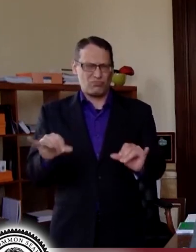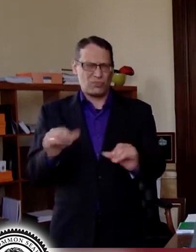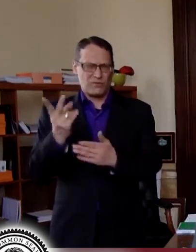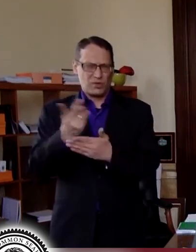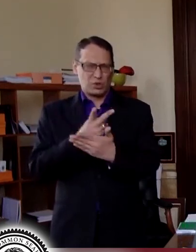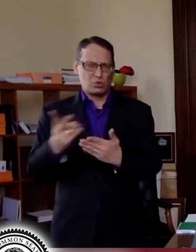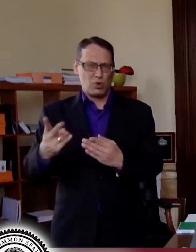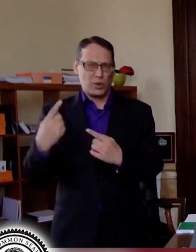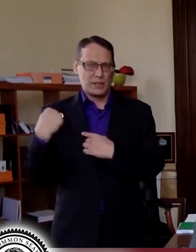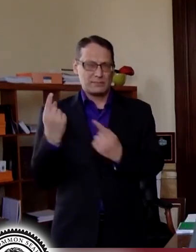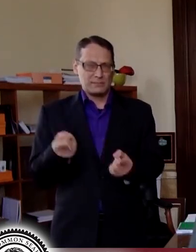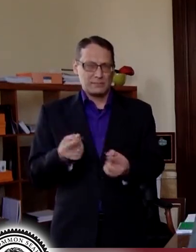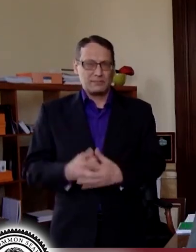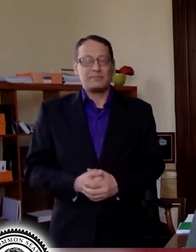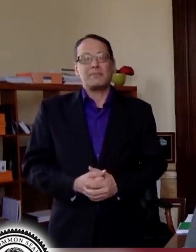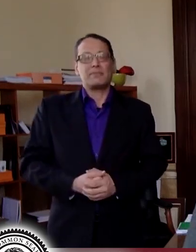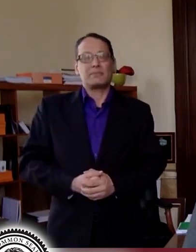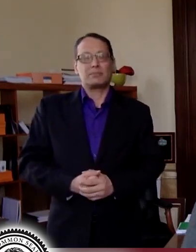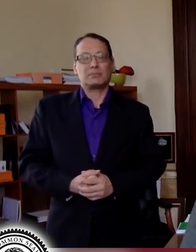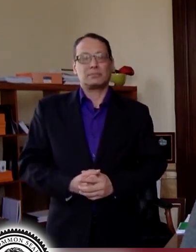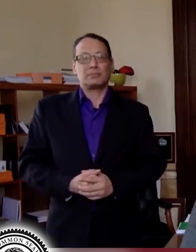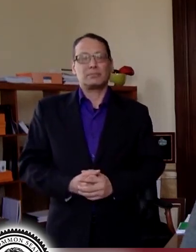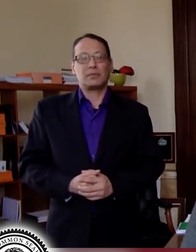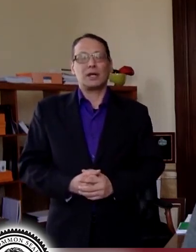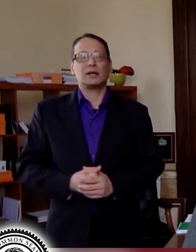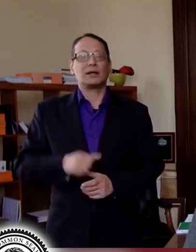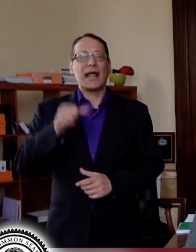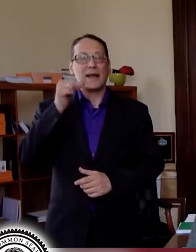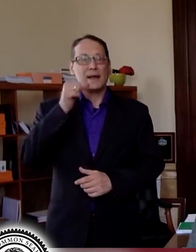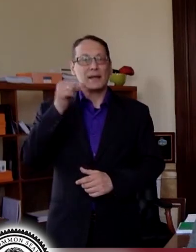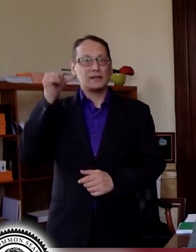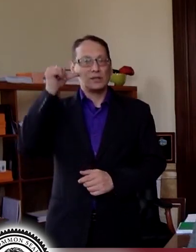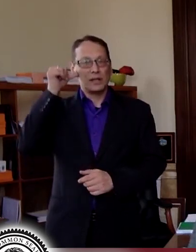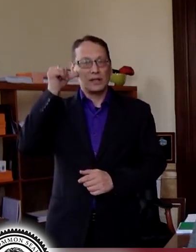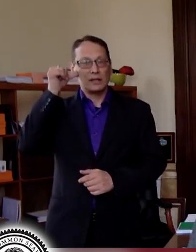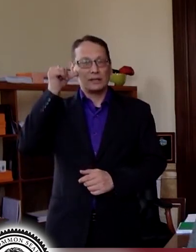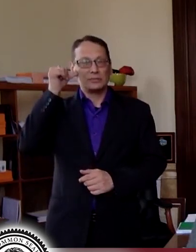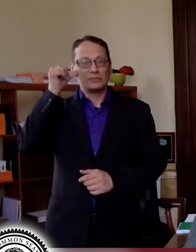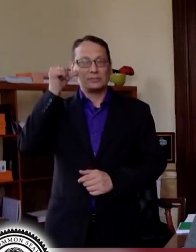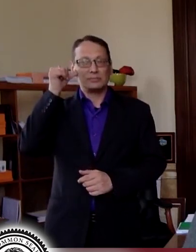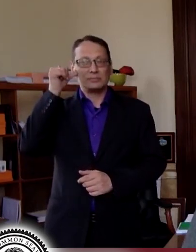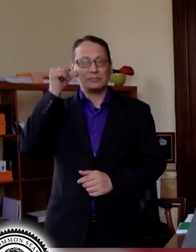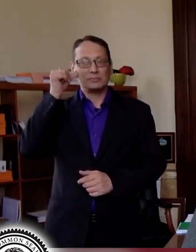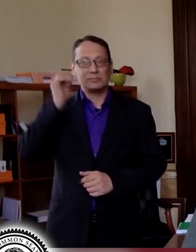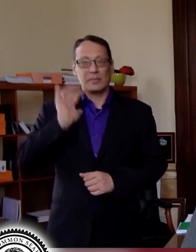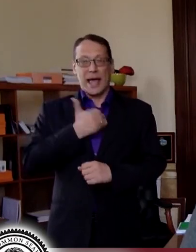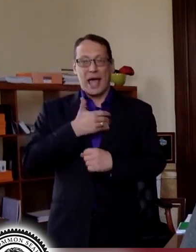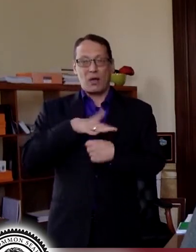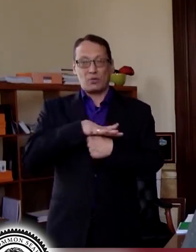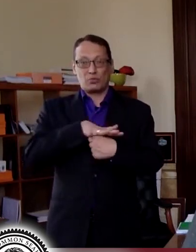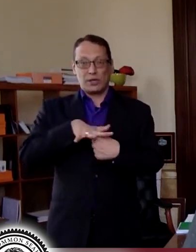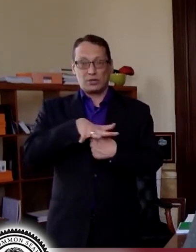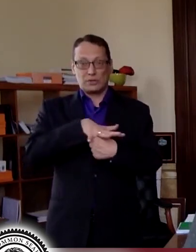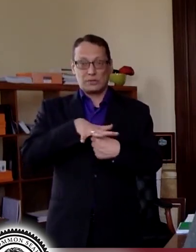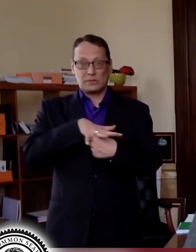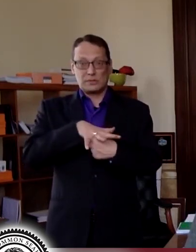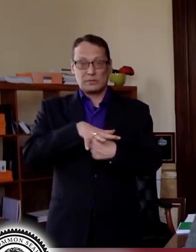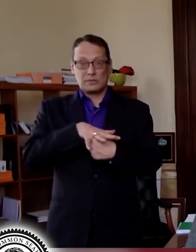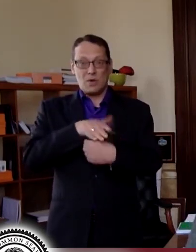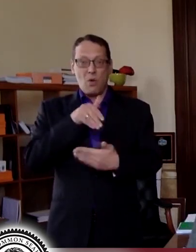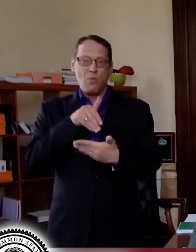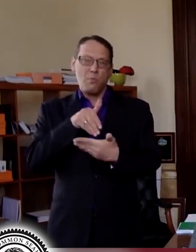of weeks. So yesterday in our region here, there were